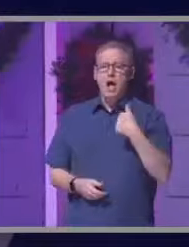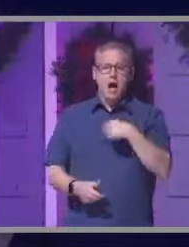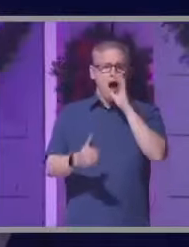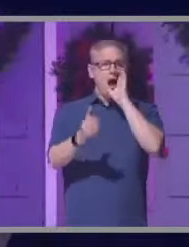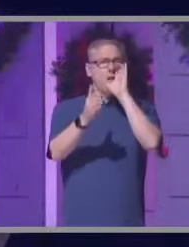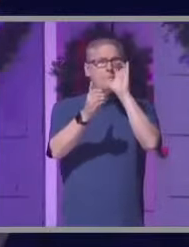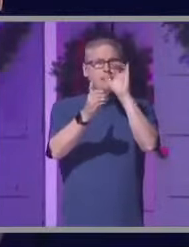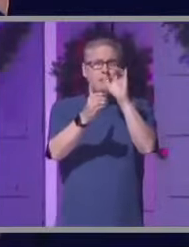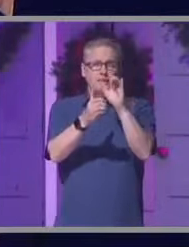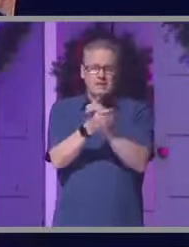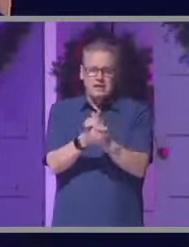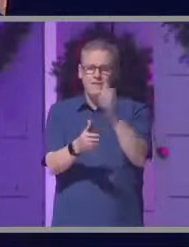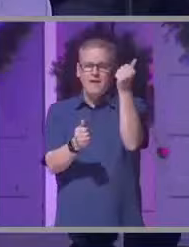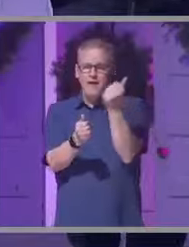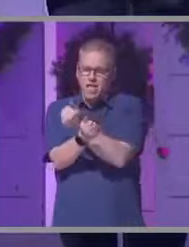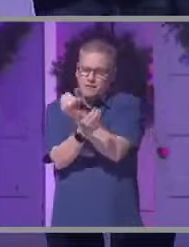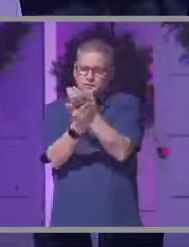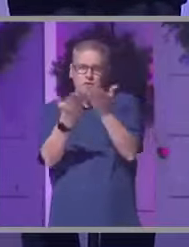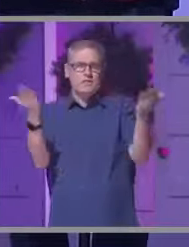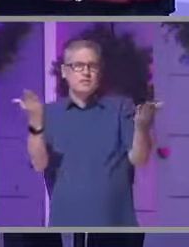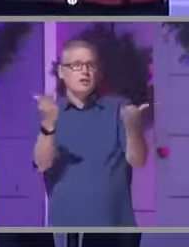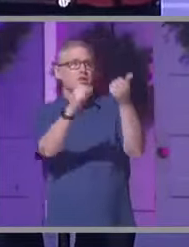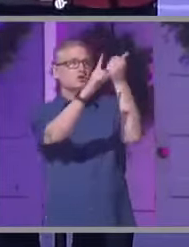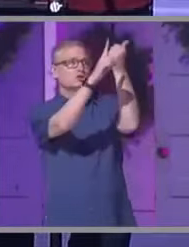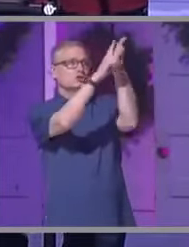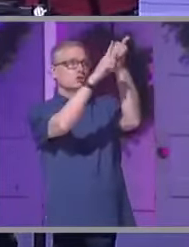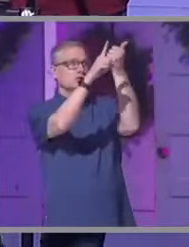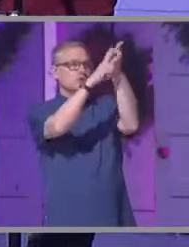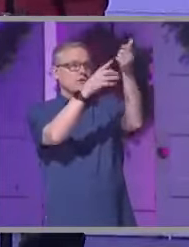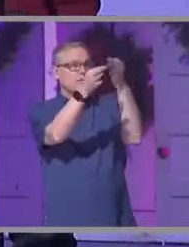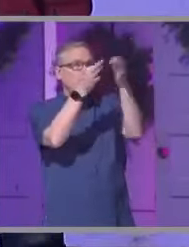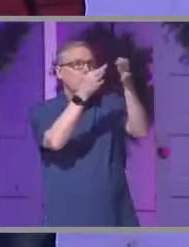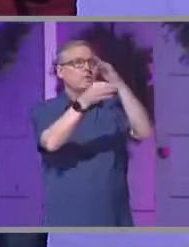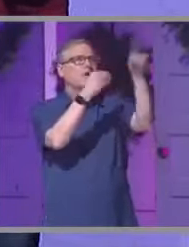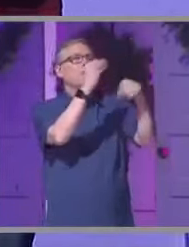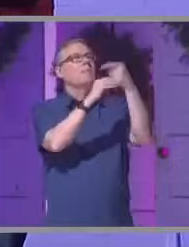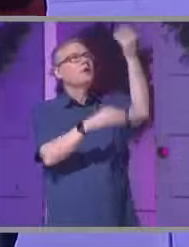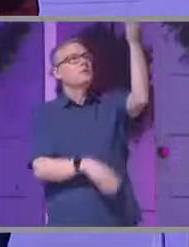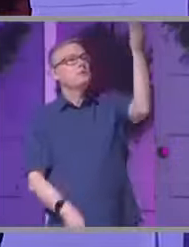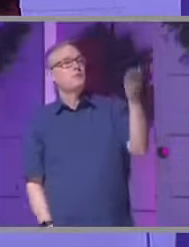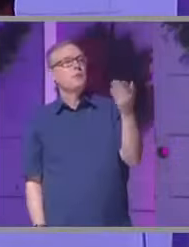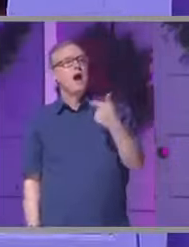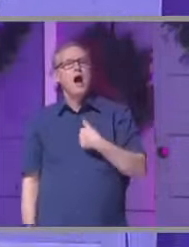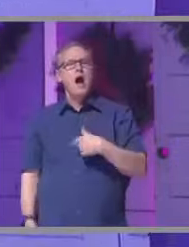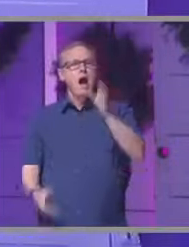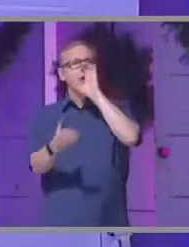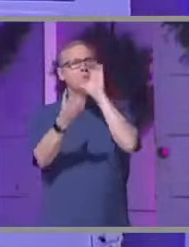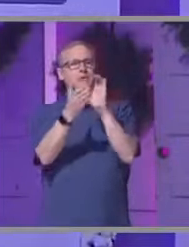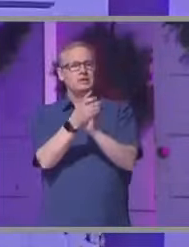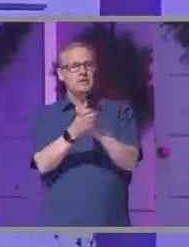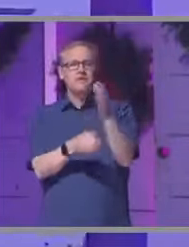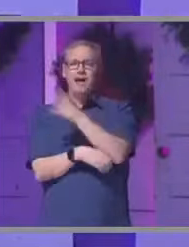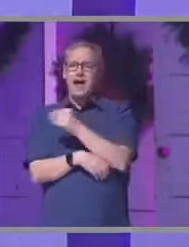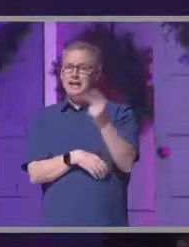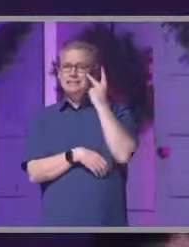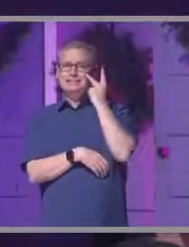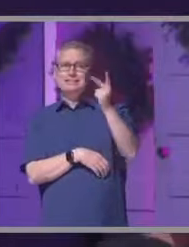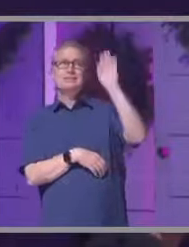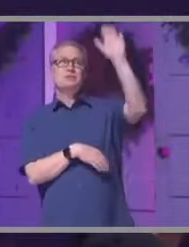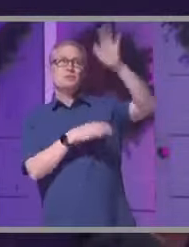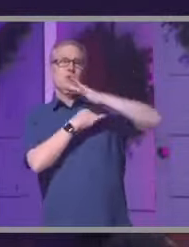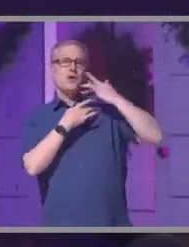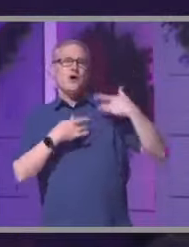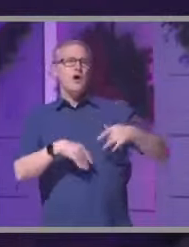I believe everything that you say you are. I believe and I have seen